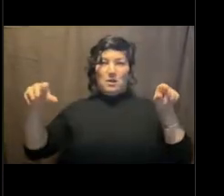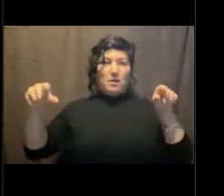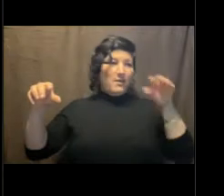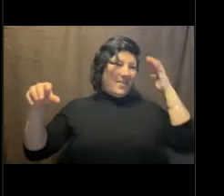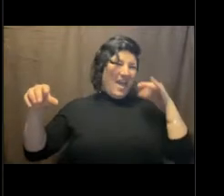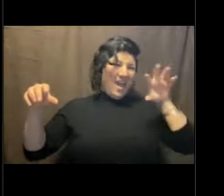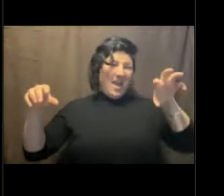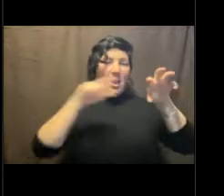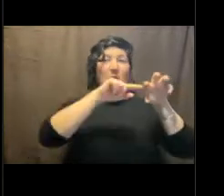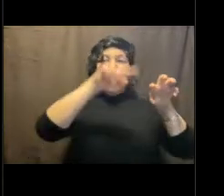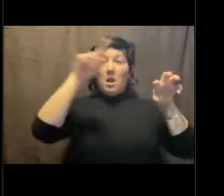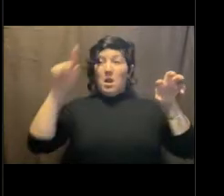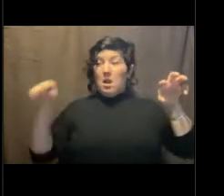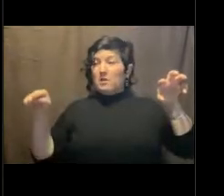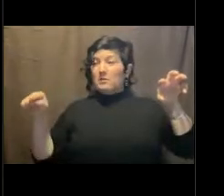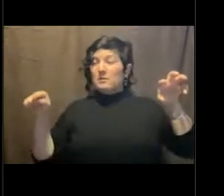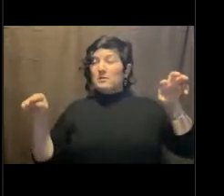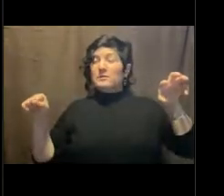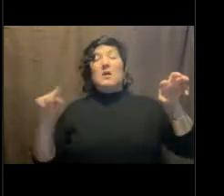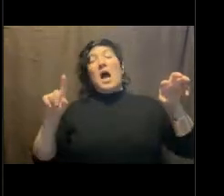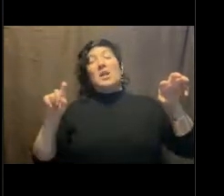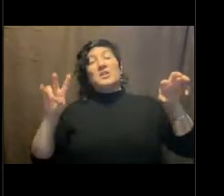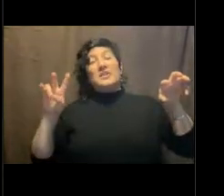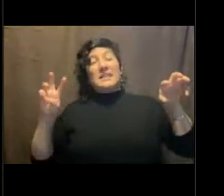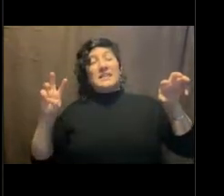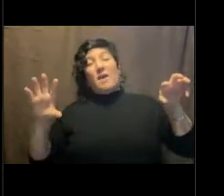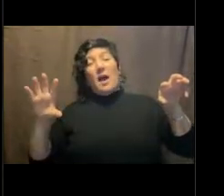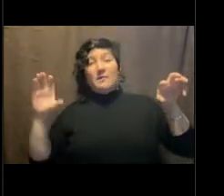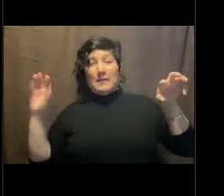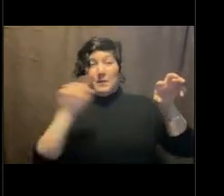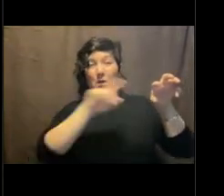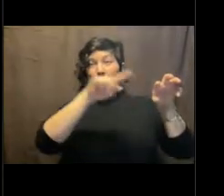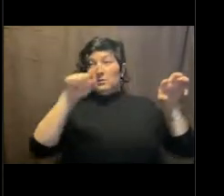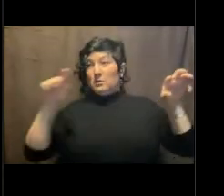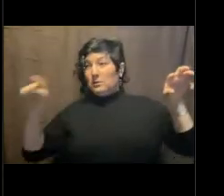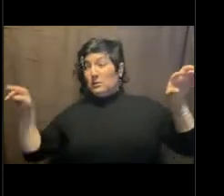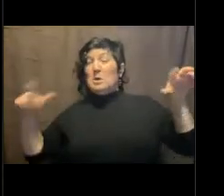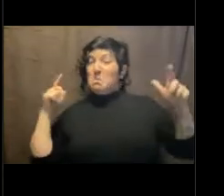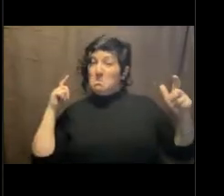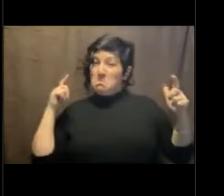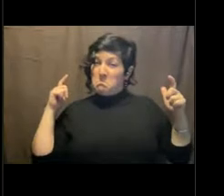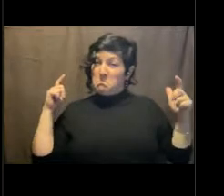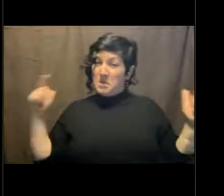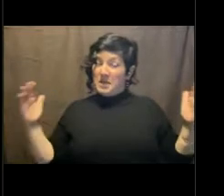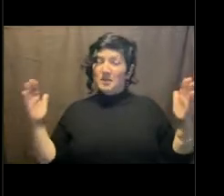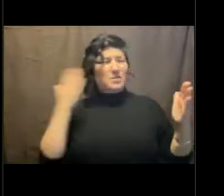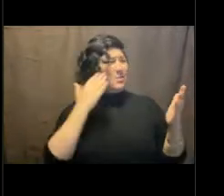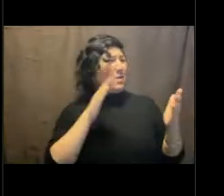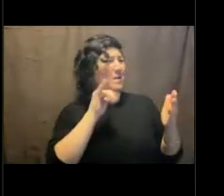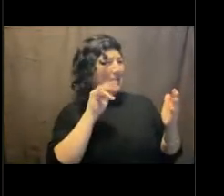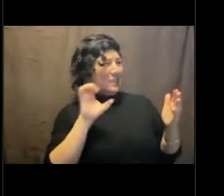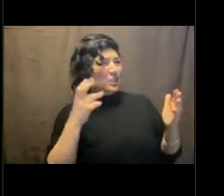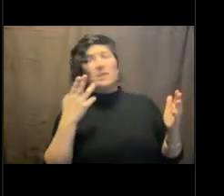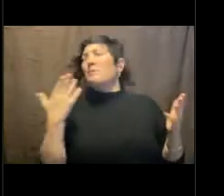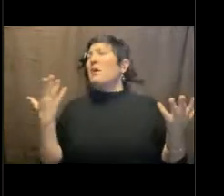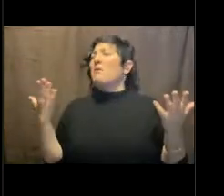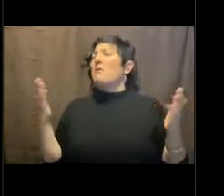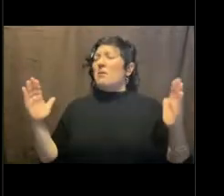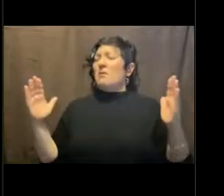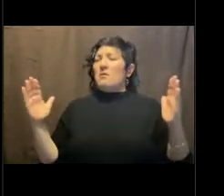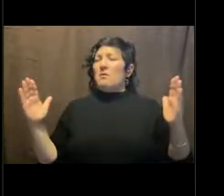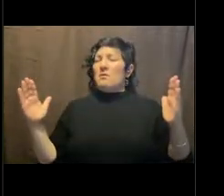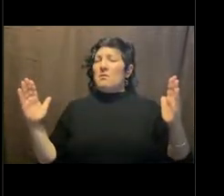pretty big. Do you know what that is in inches? That's probably close to about, 3 feet and a meter. We're probably talking close to